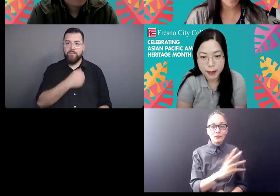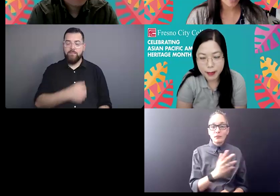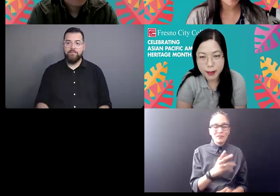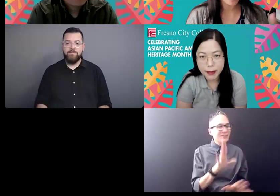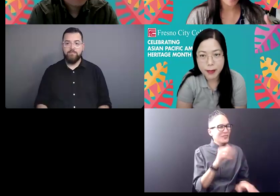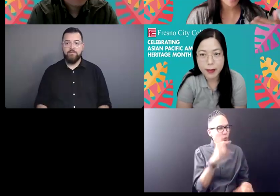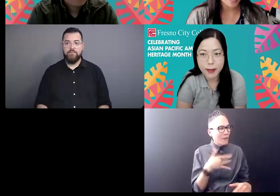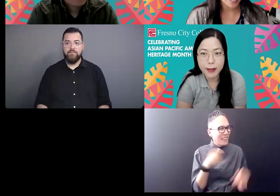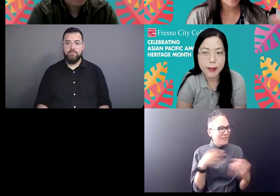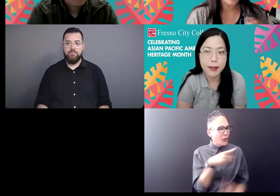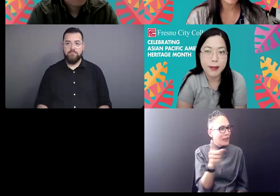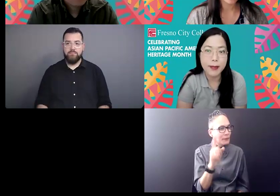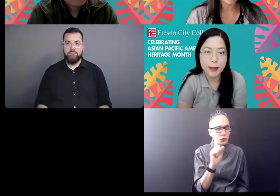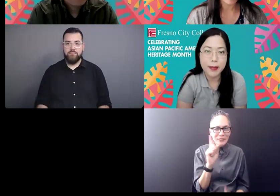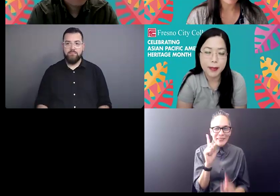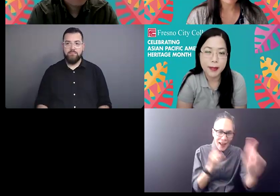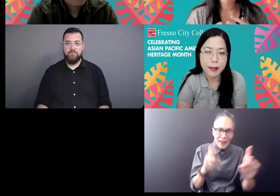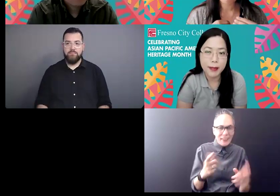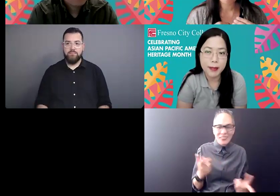be afraid. Ask.